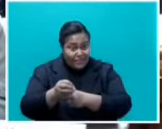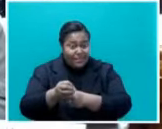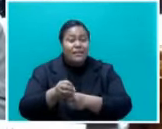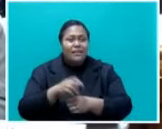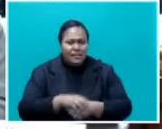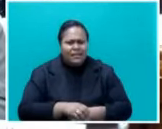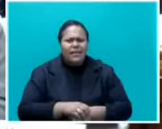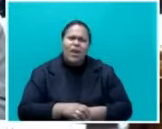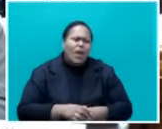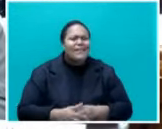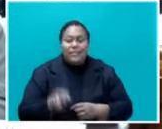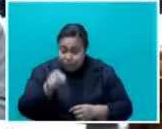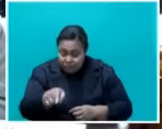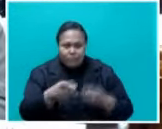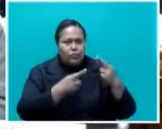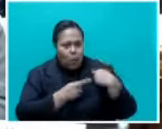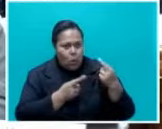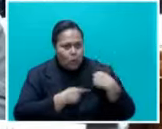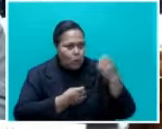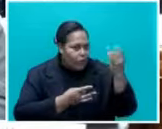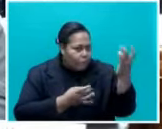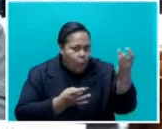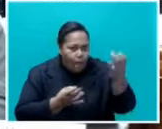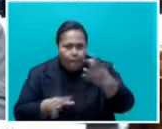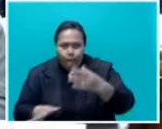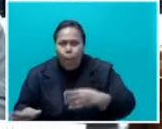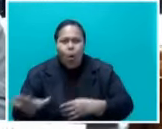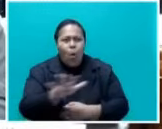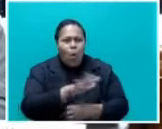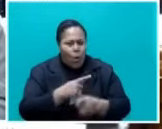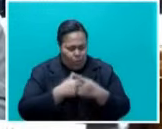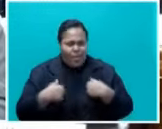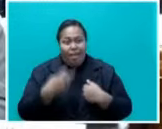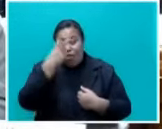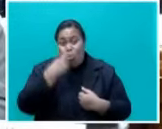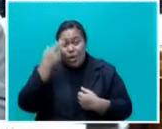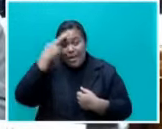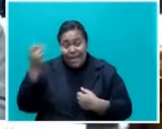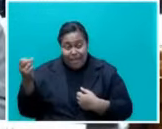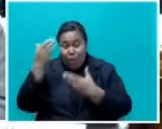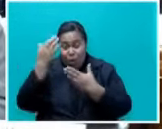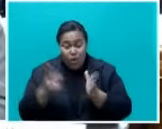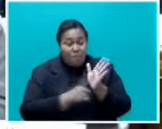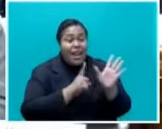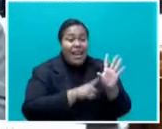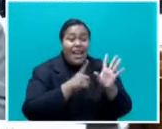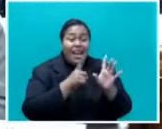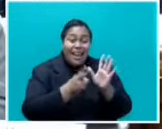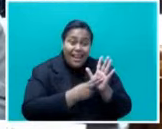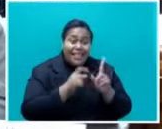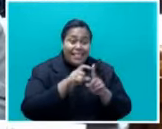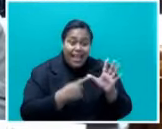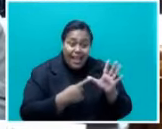compelled to inform all the other agencies that we had a Linda Tambuya, Honorable Linda Tambuya who came in, she's now going